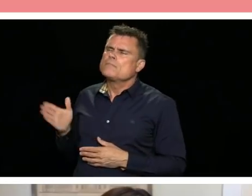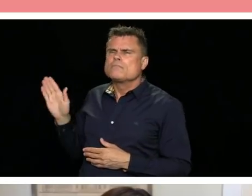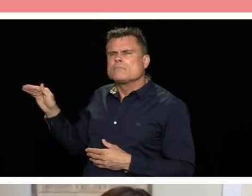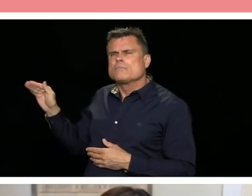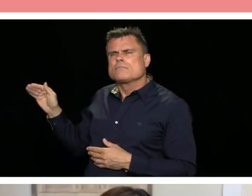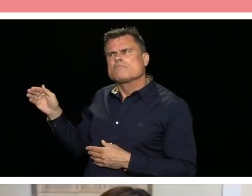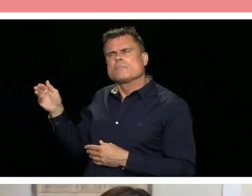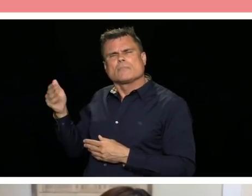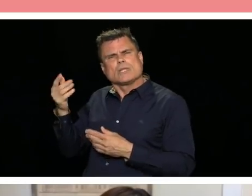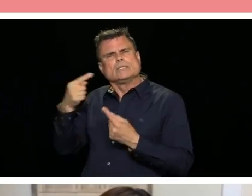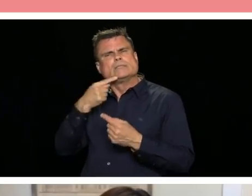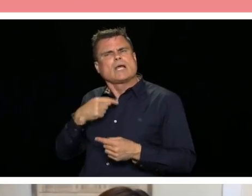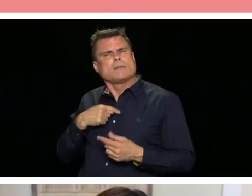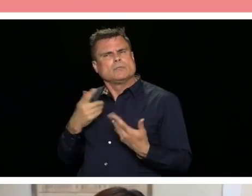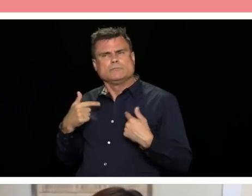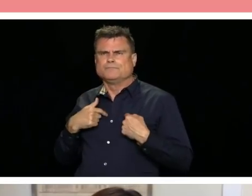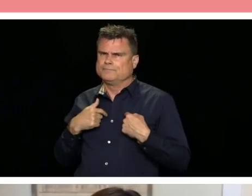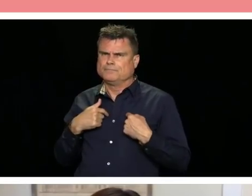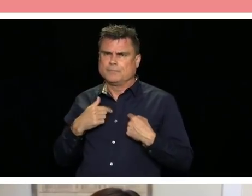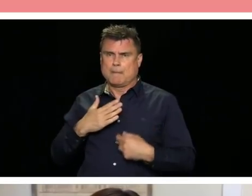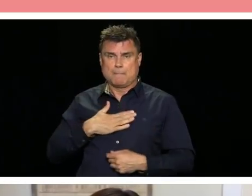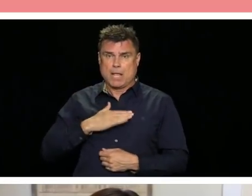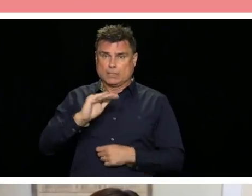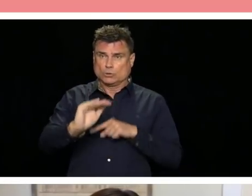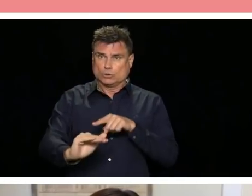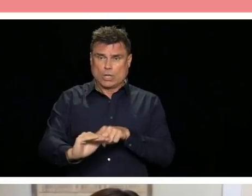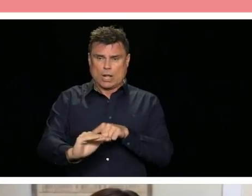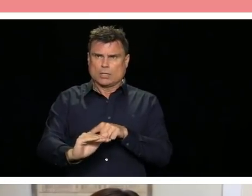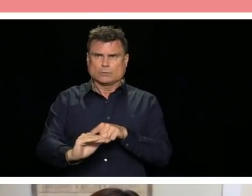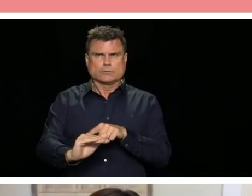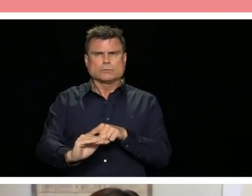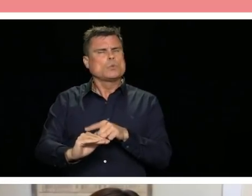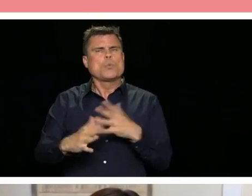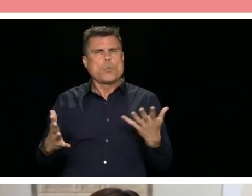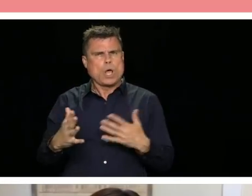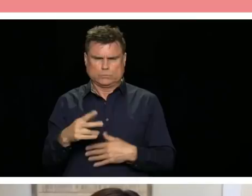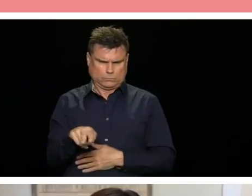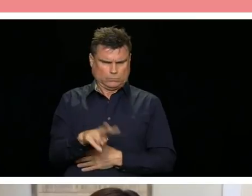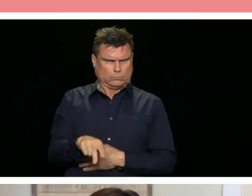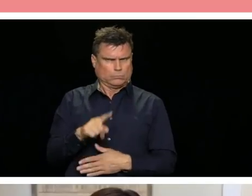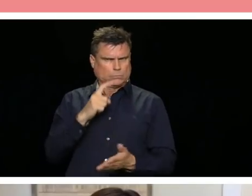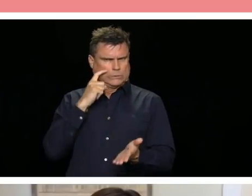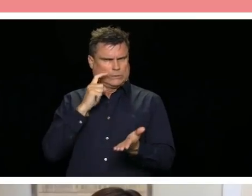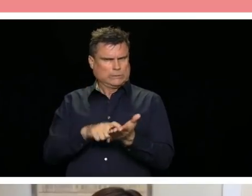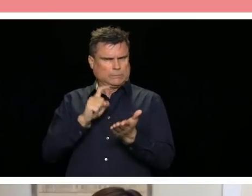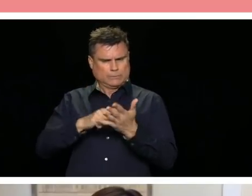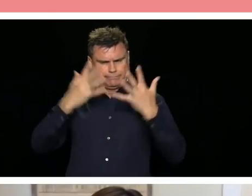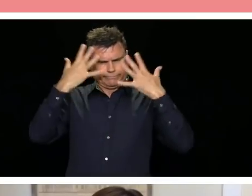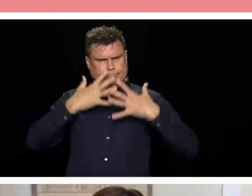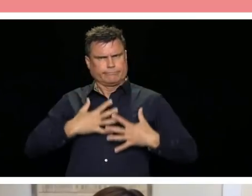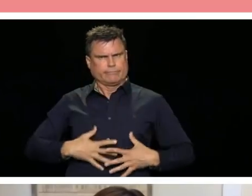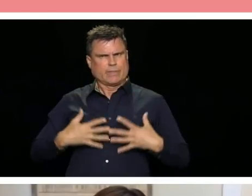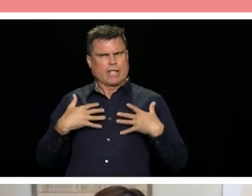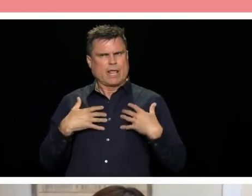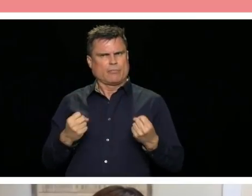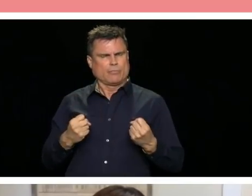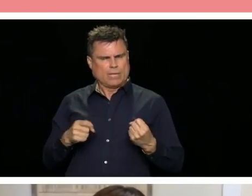what symptoms warrant a staff member staying at home? Mm-hmm. It's a really great